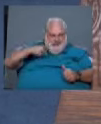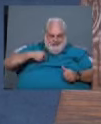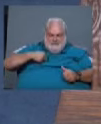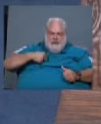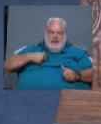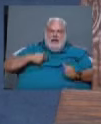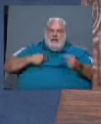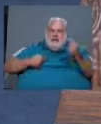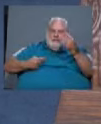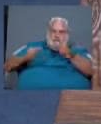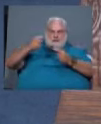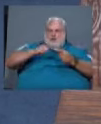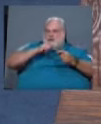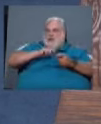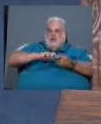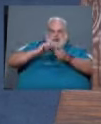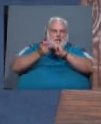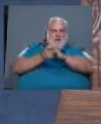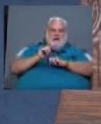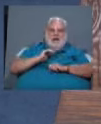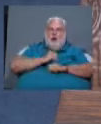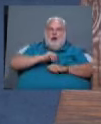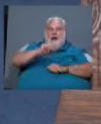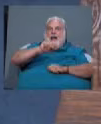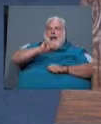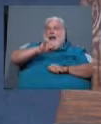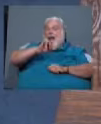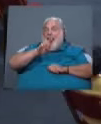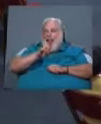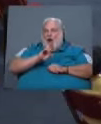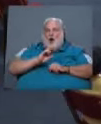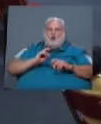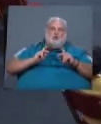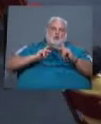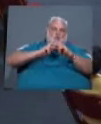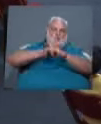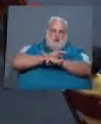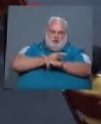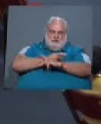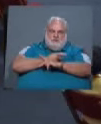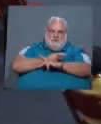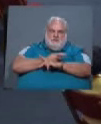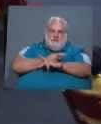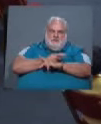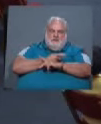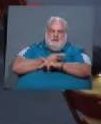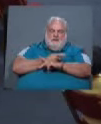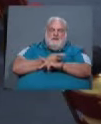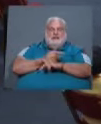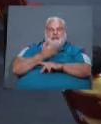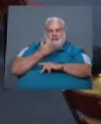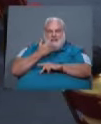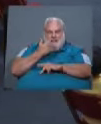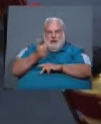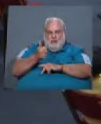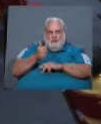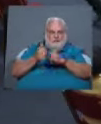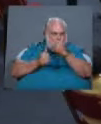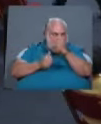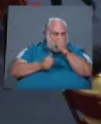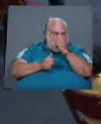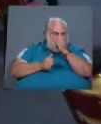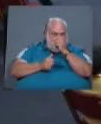and not change our area to something that makes it even more unsafe for us. And make mine short and sweet. Thank you. Thank you, Ms.